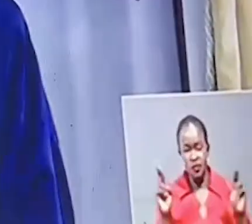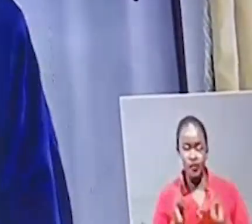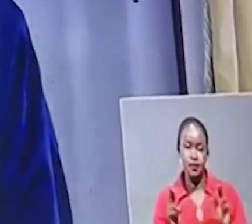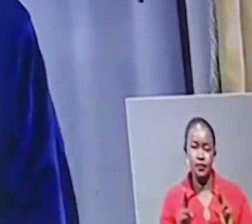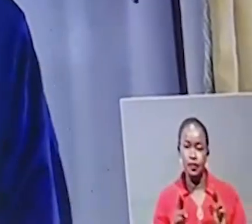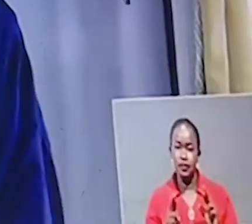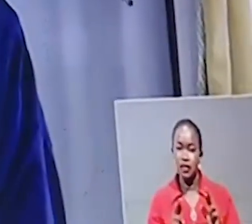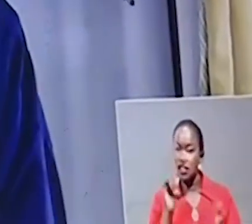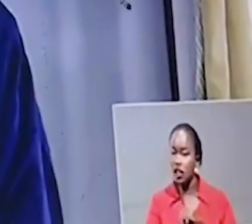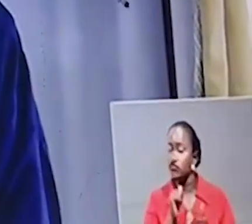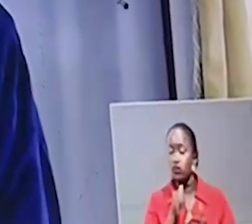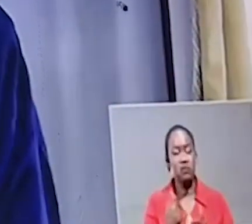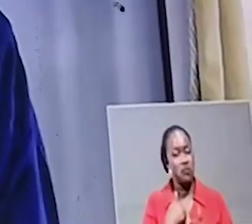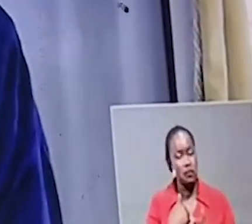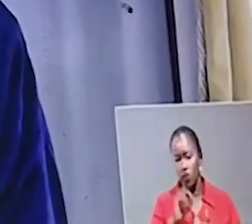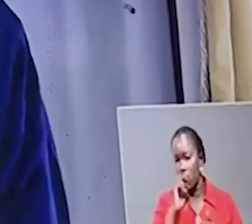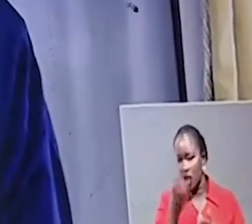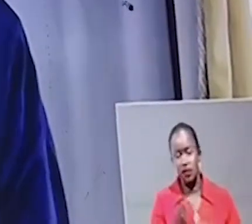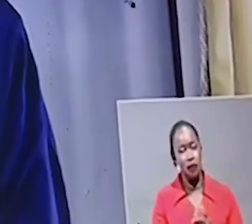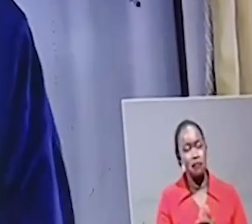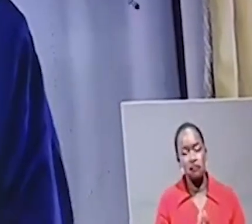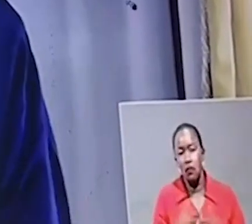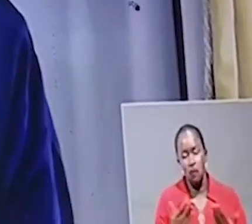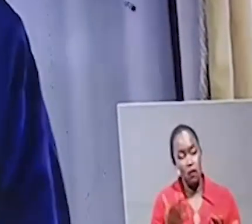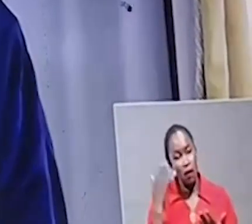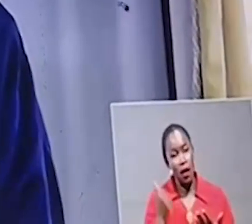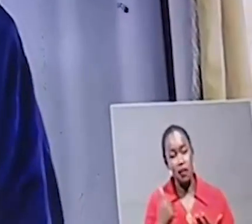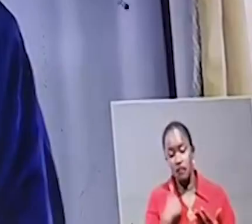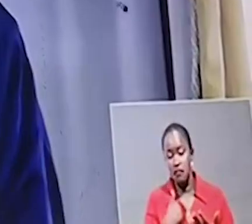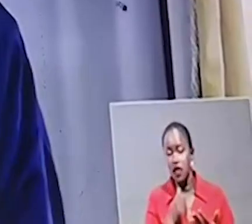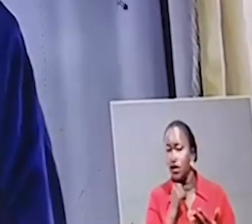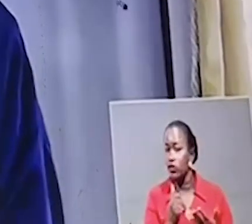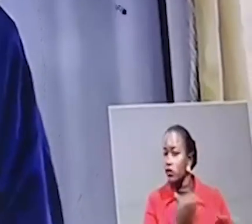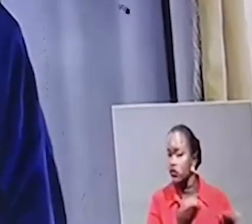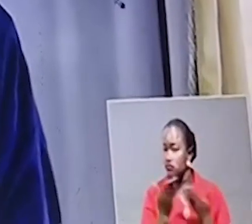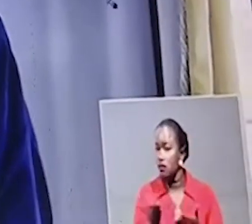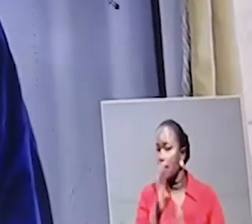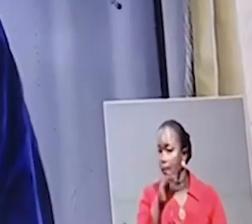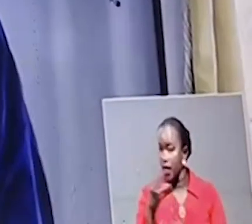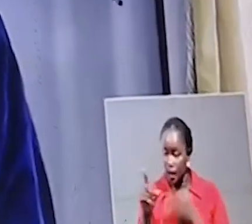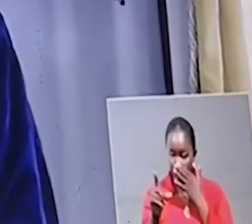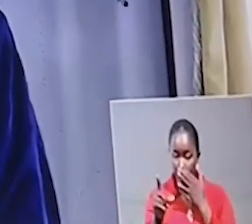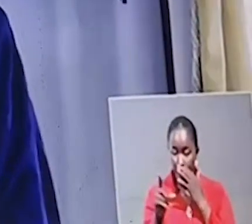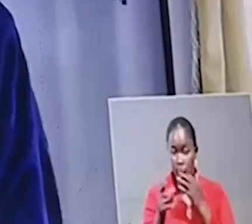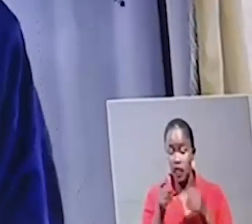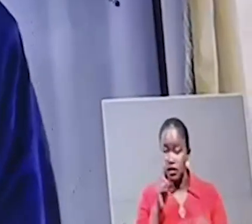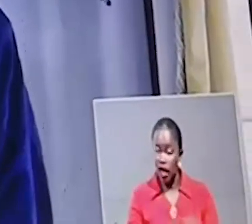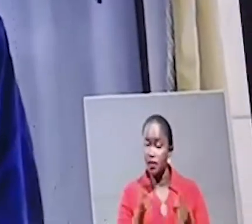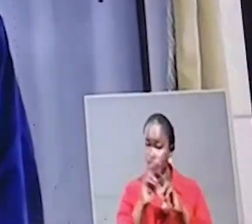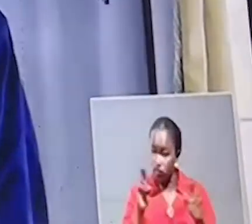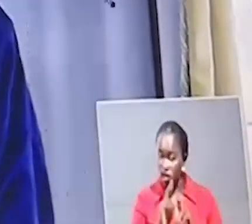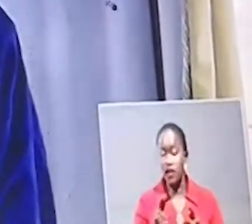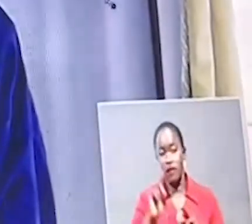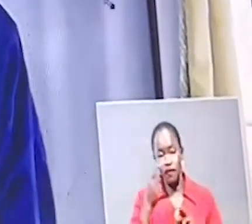not for me to answer. A reason being, I'm not a member of the bill. So the moment it is ready, first